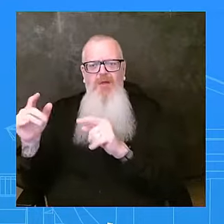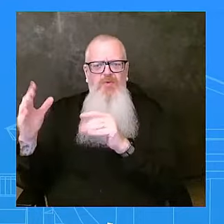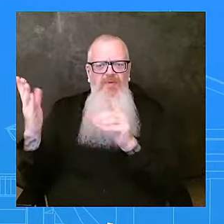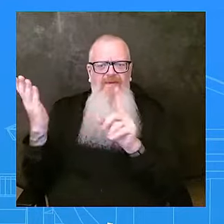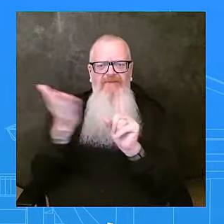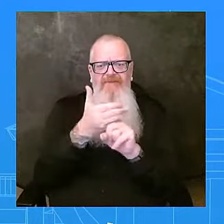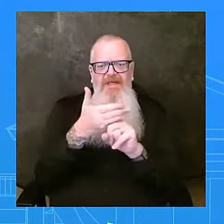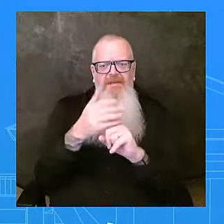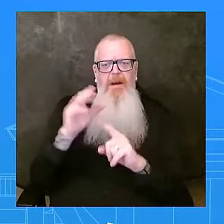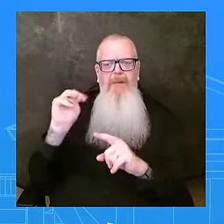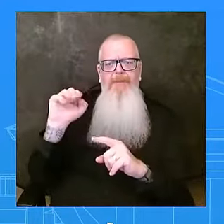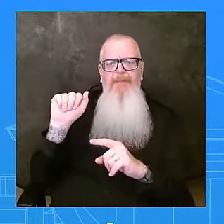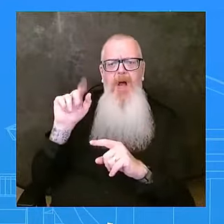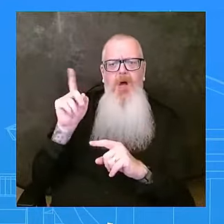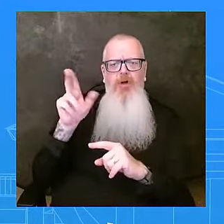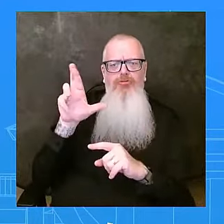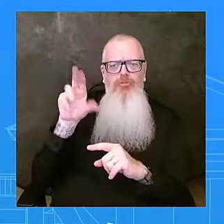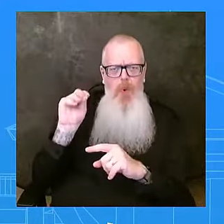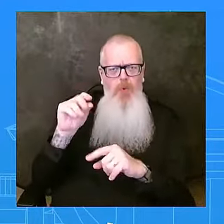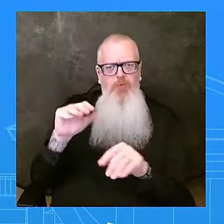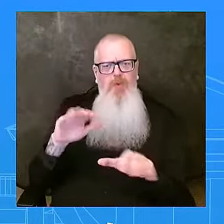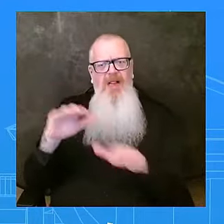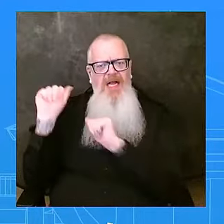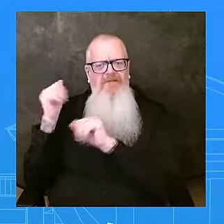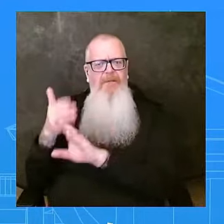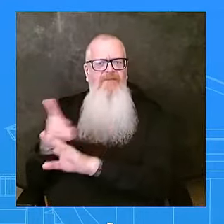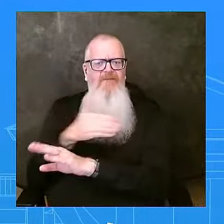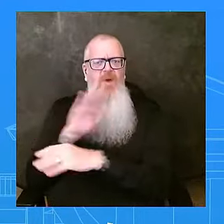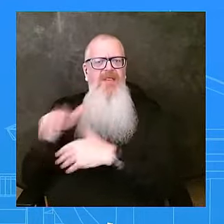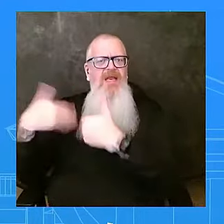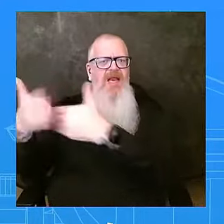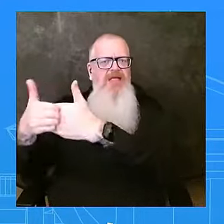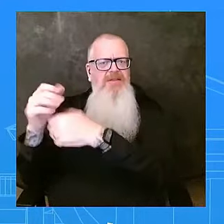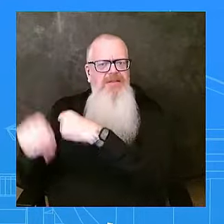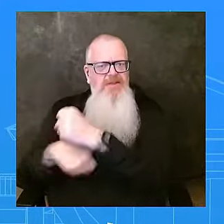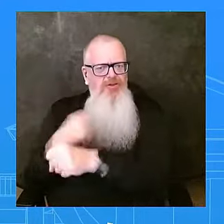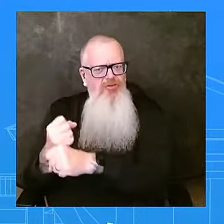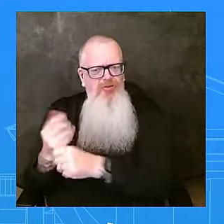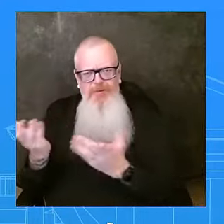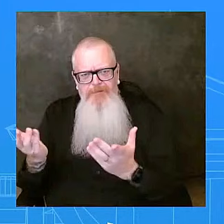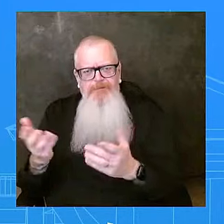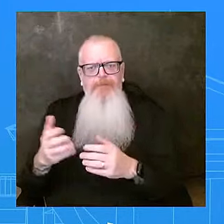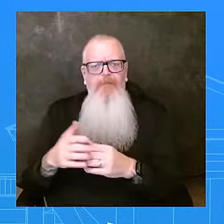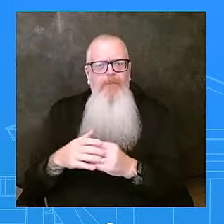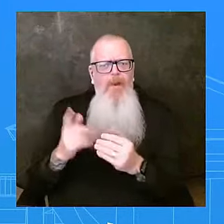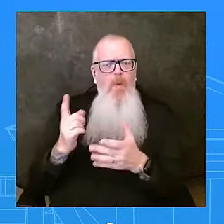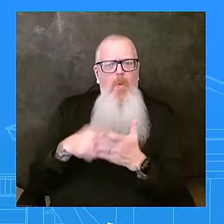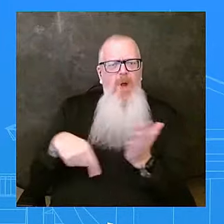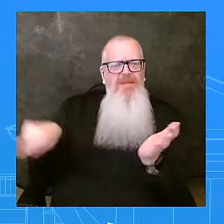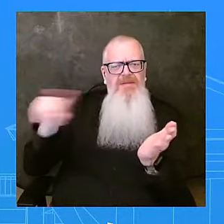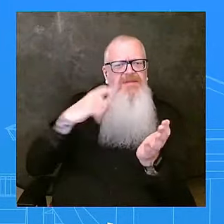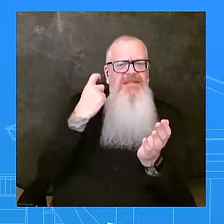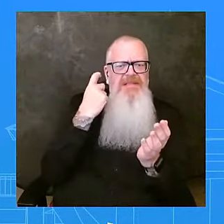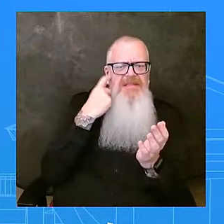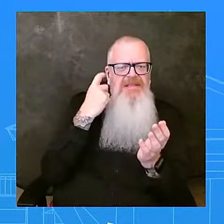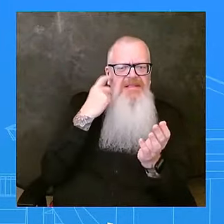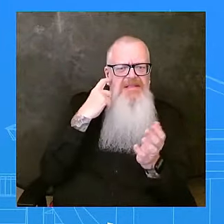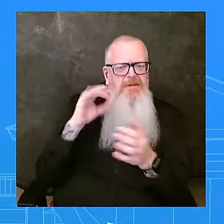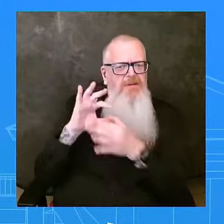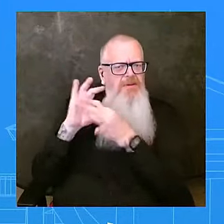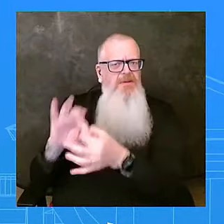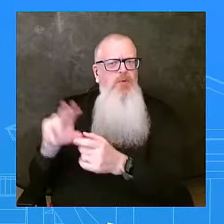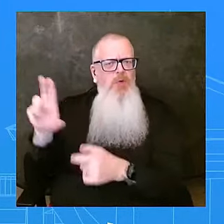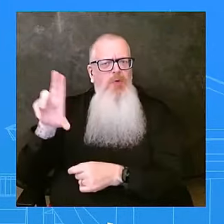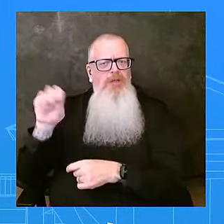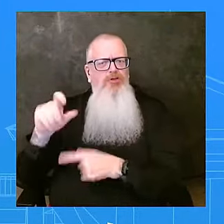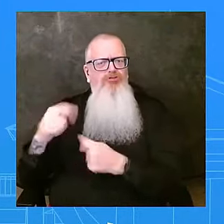year before his next term would begin, even though the U.S. and others don't necessarily think he has. What is the latest on what the U.S. is trying to do, and would they ever